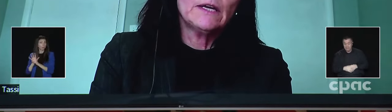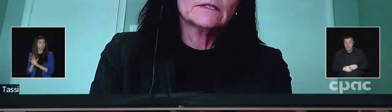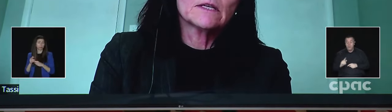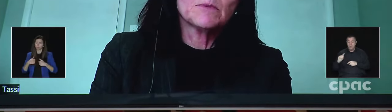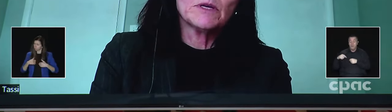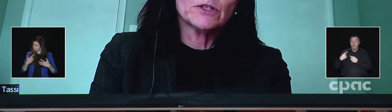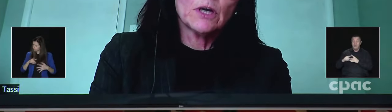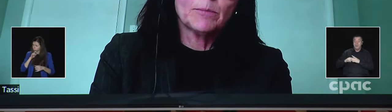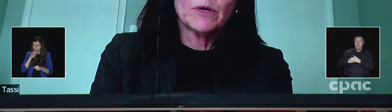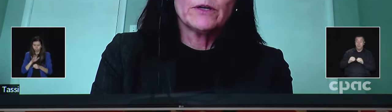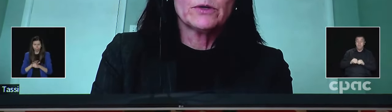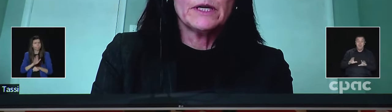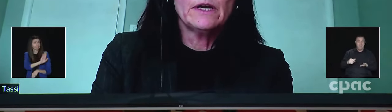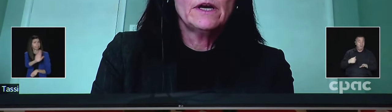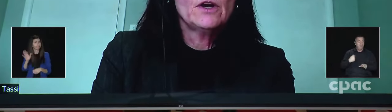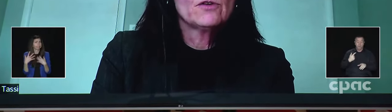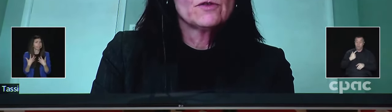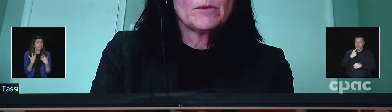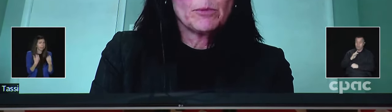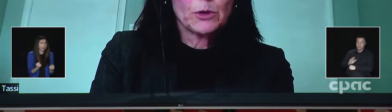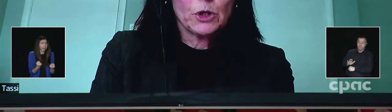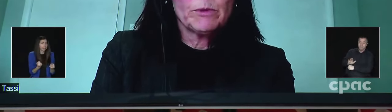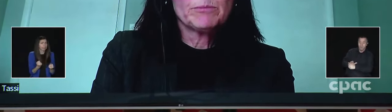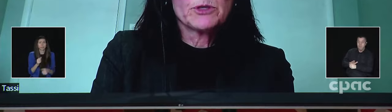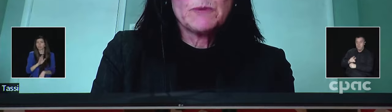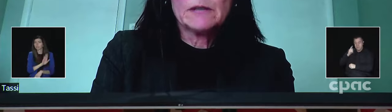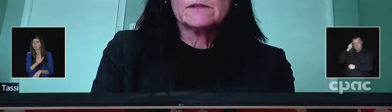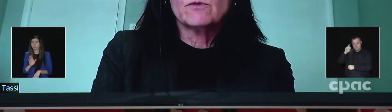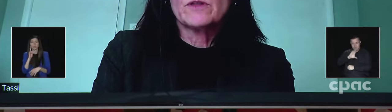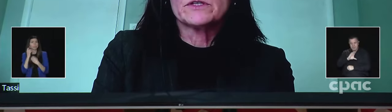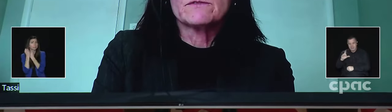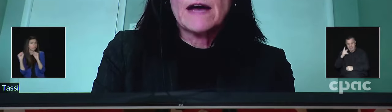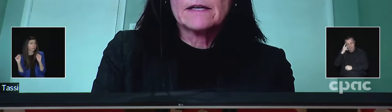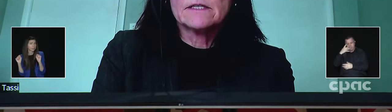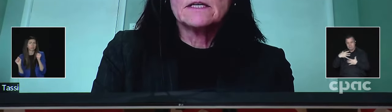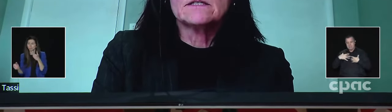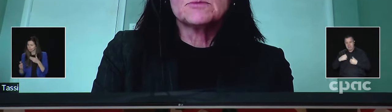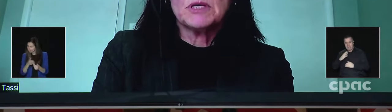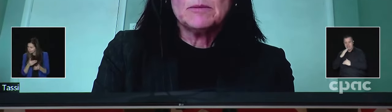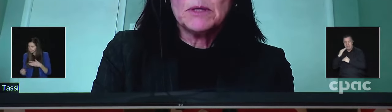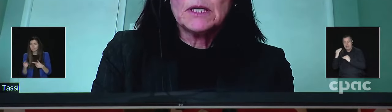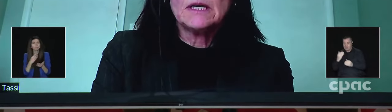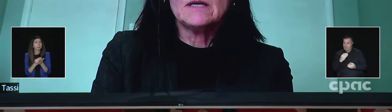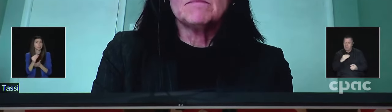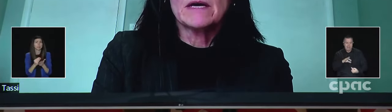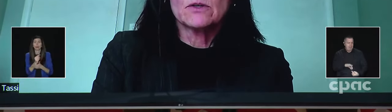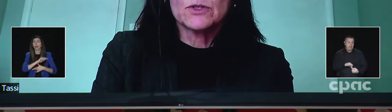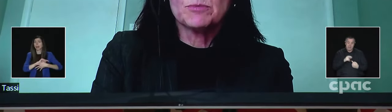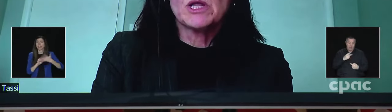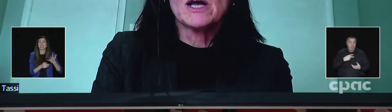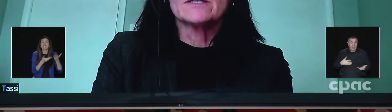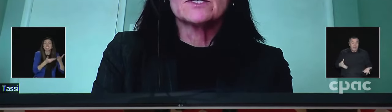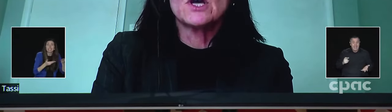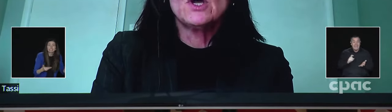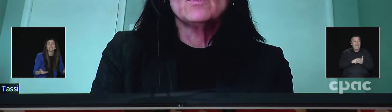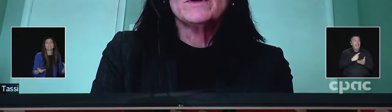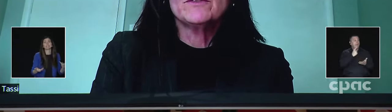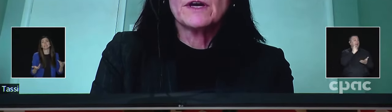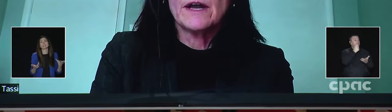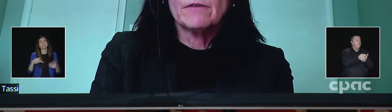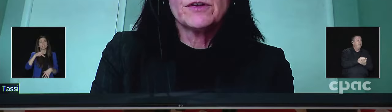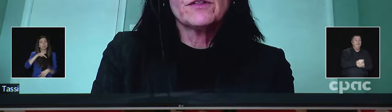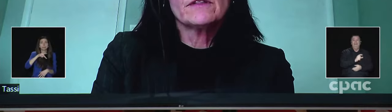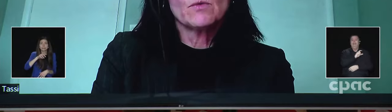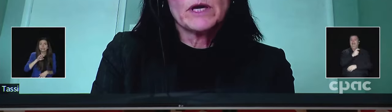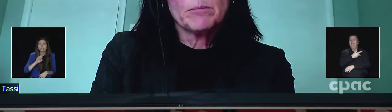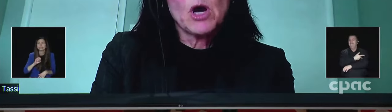of Canadians has been our top priority from a procurement perspective, whether it's vaccines, PPE, medical supplies. We've